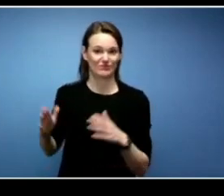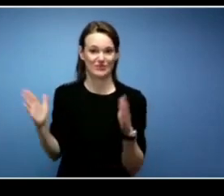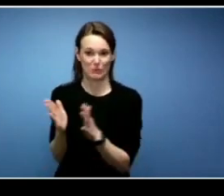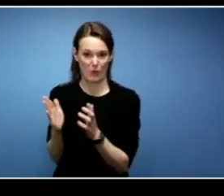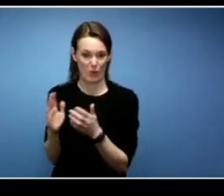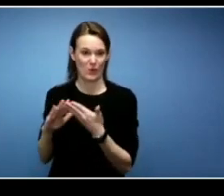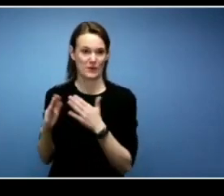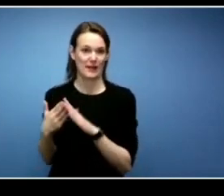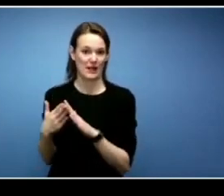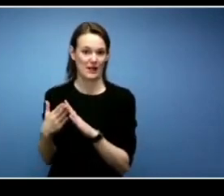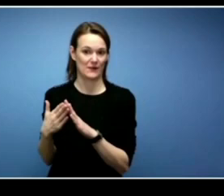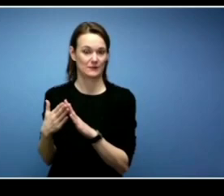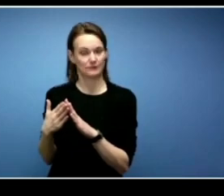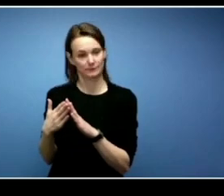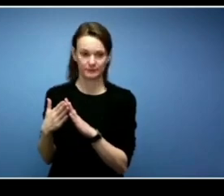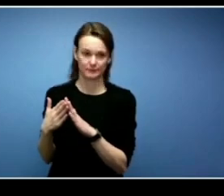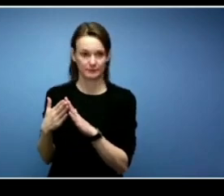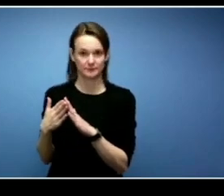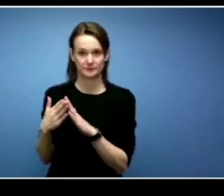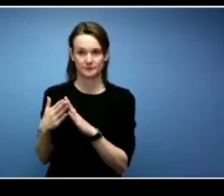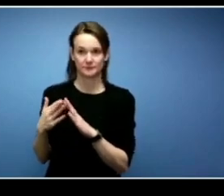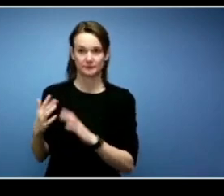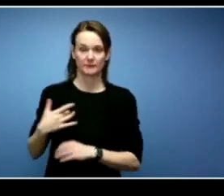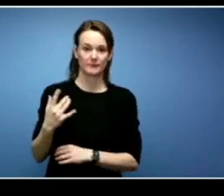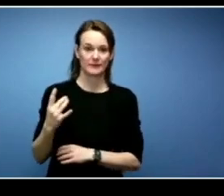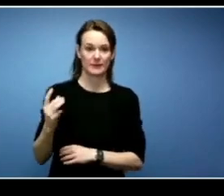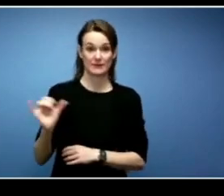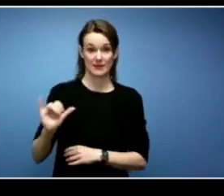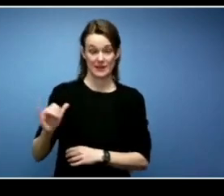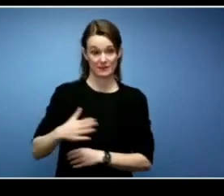do find for my